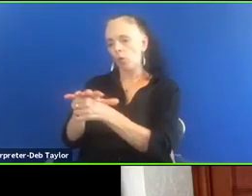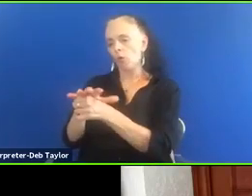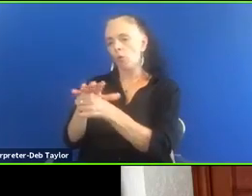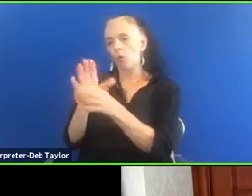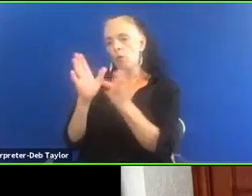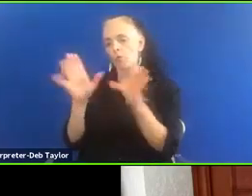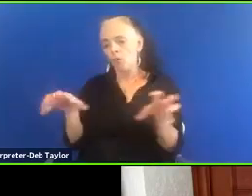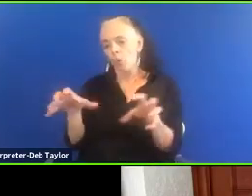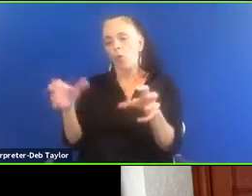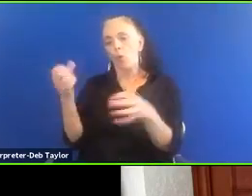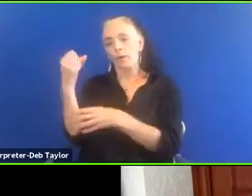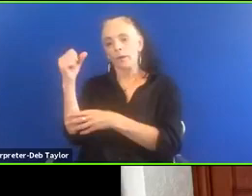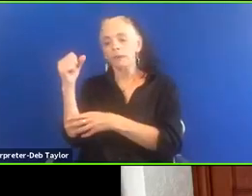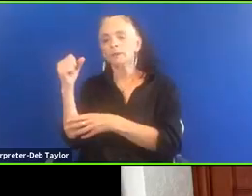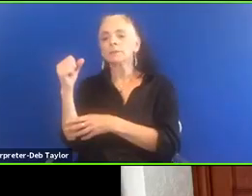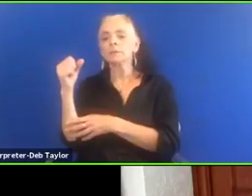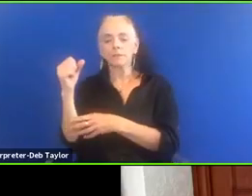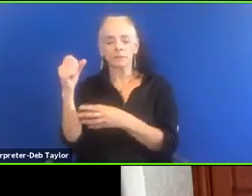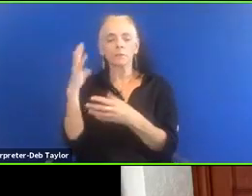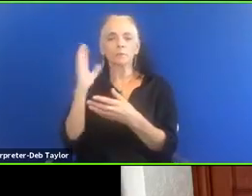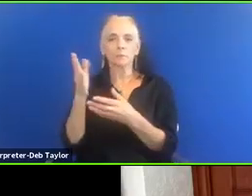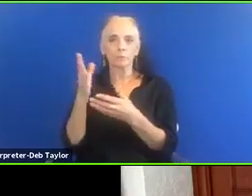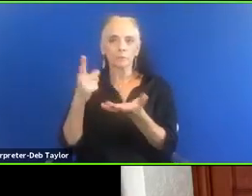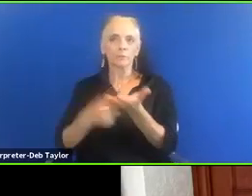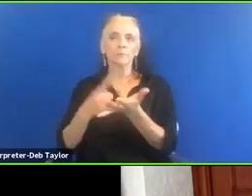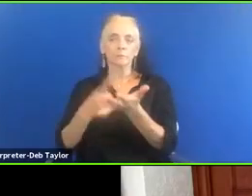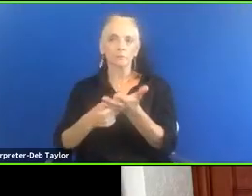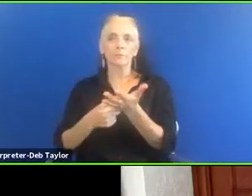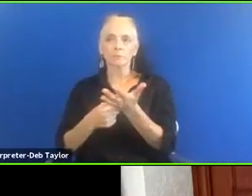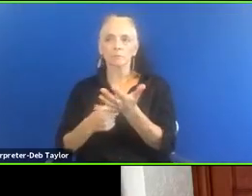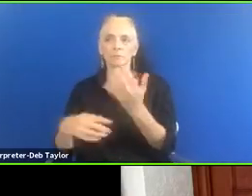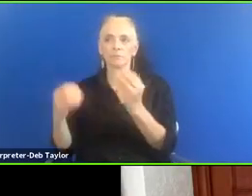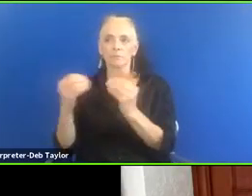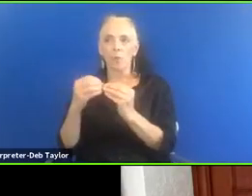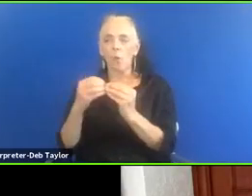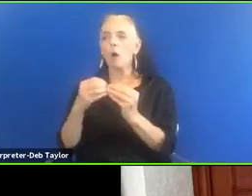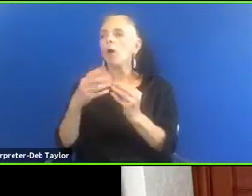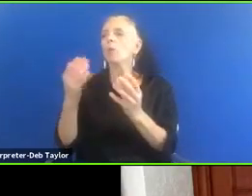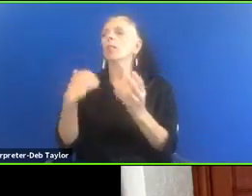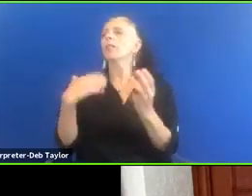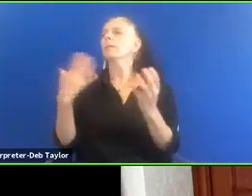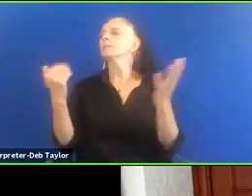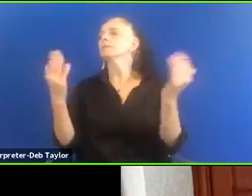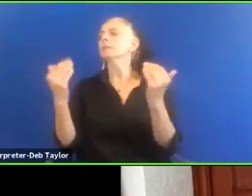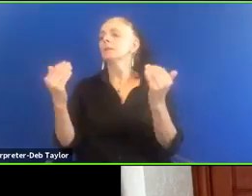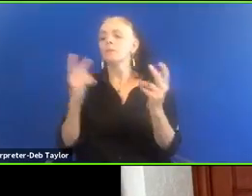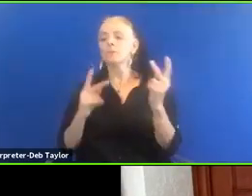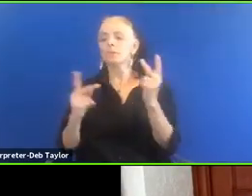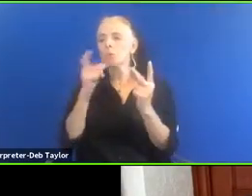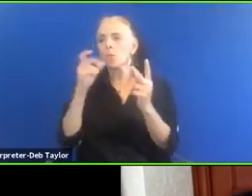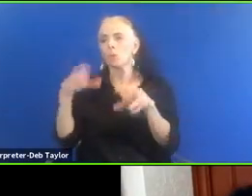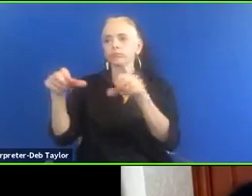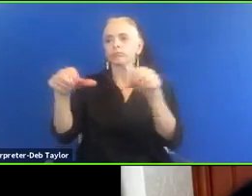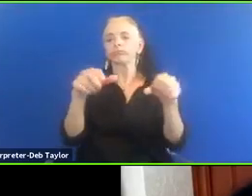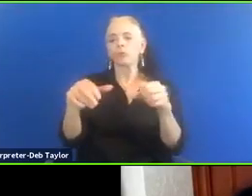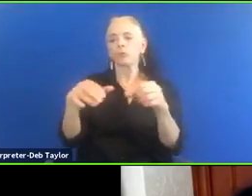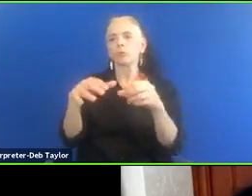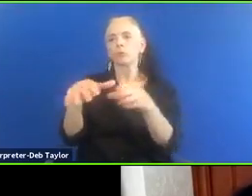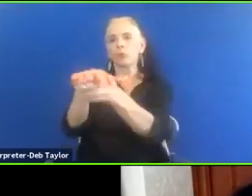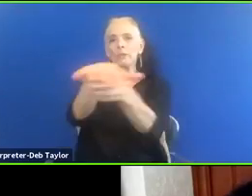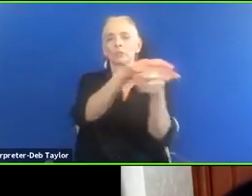from a lot of different folks moving regional projects to codify food